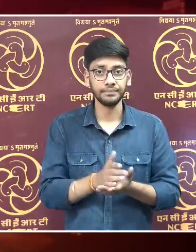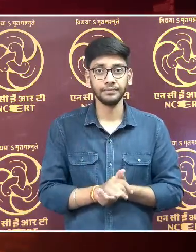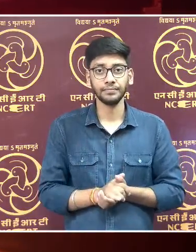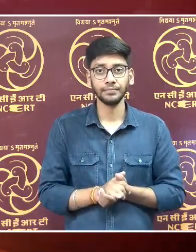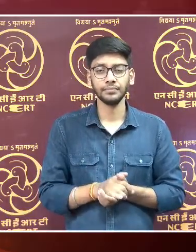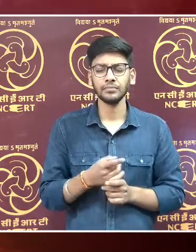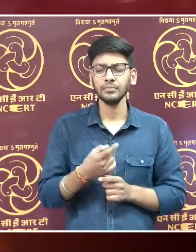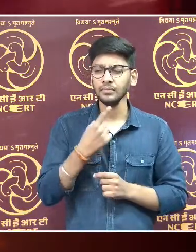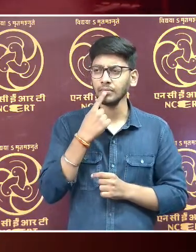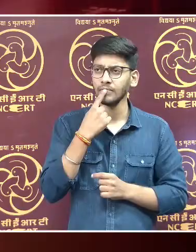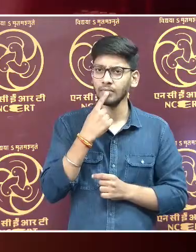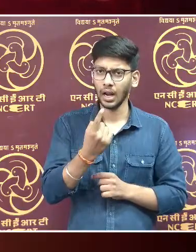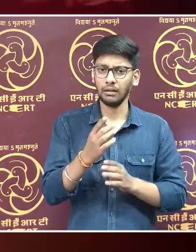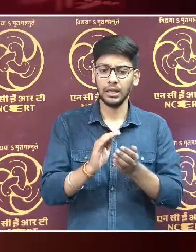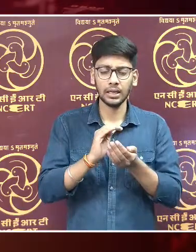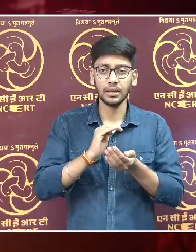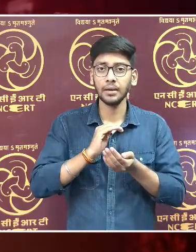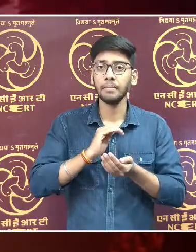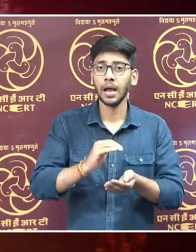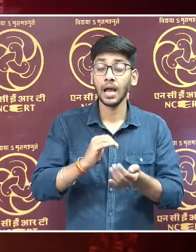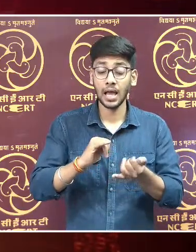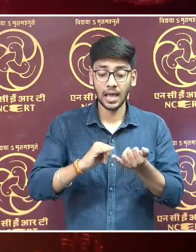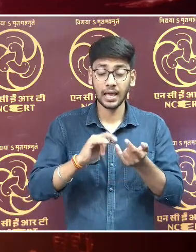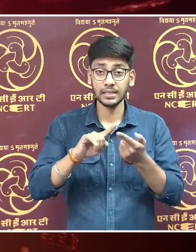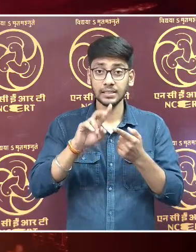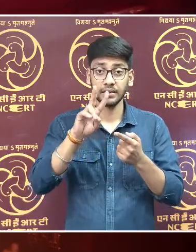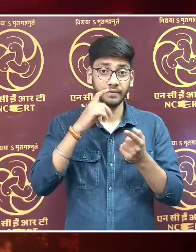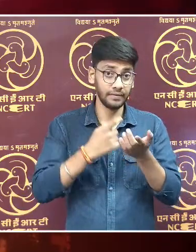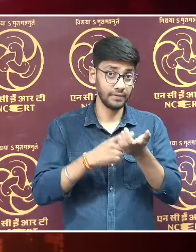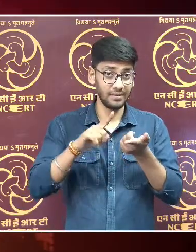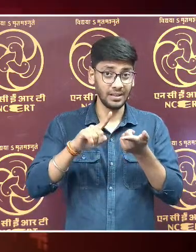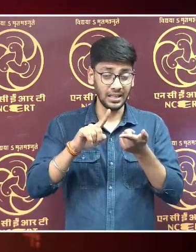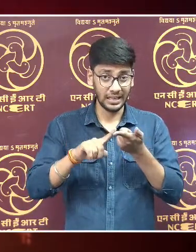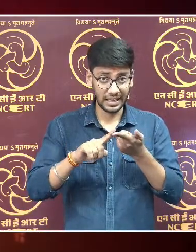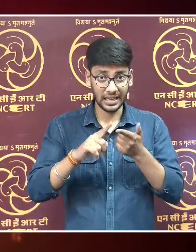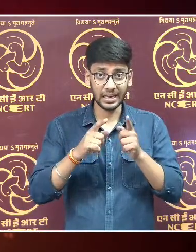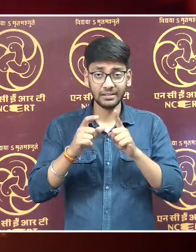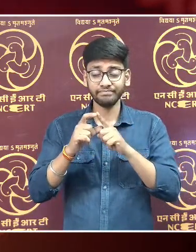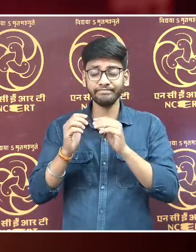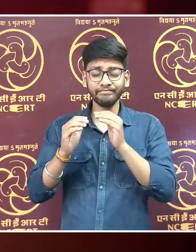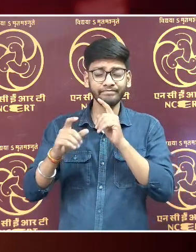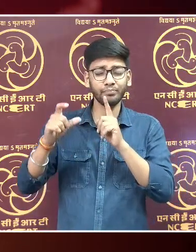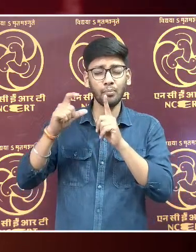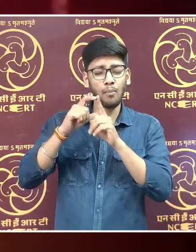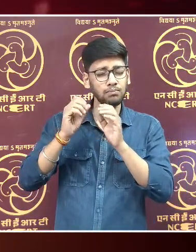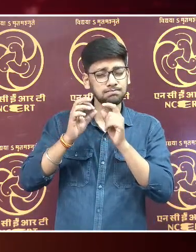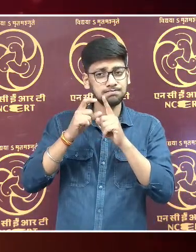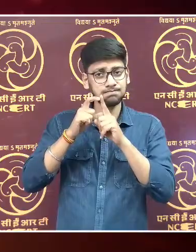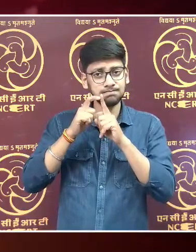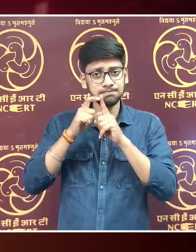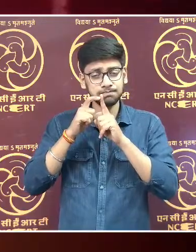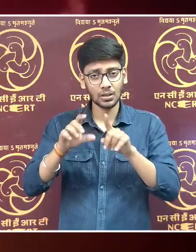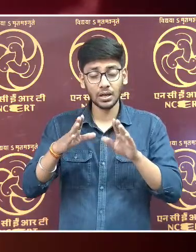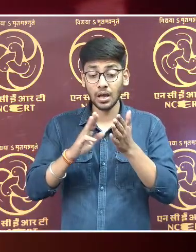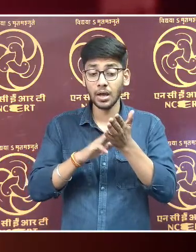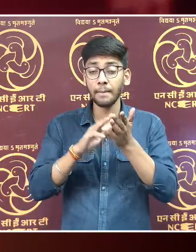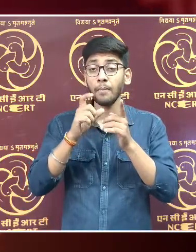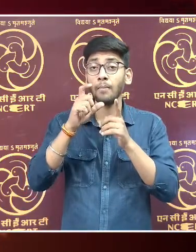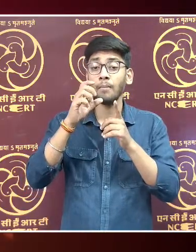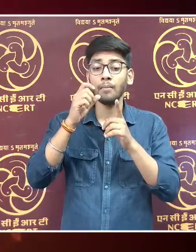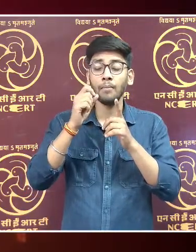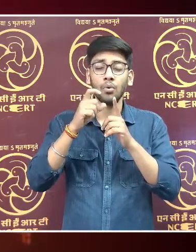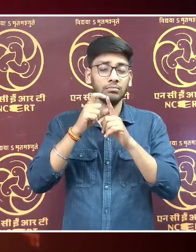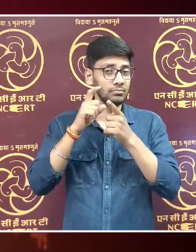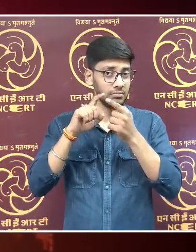yes, this child has severe degree of hearing loss with sensorineural type, or this child has moderate to moderately severe. So to come to